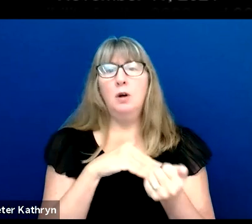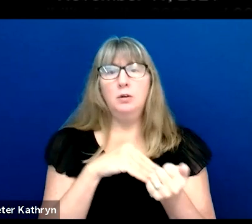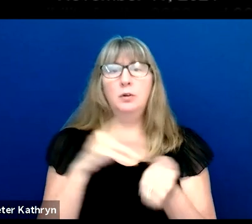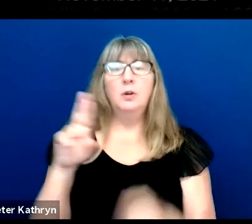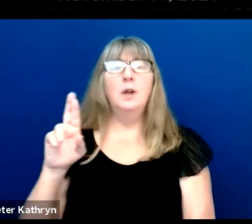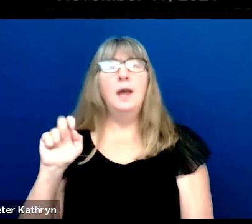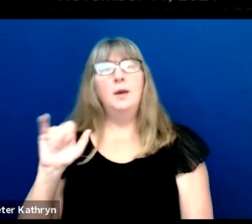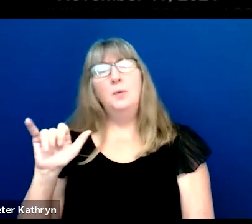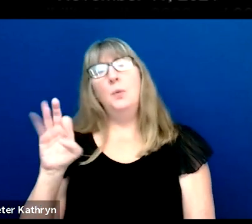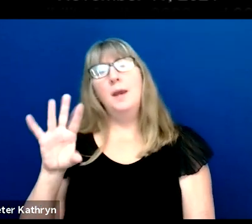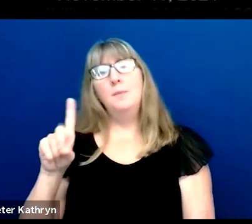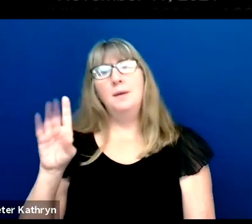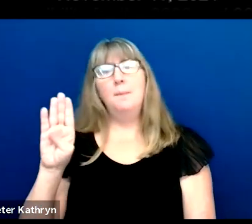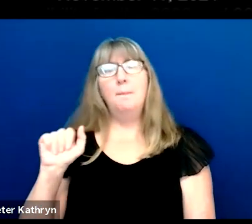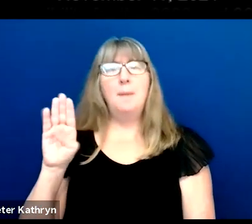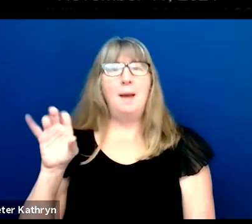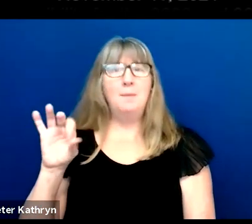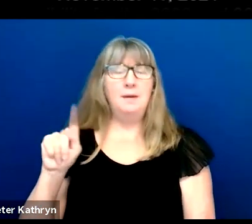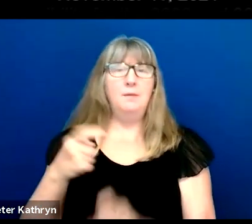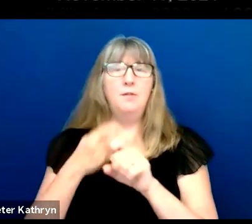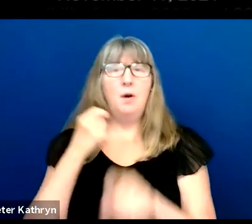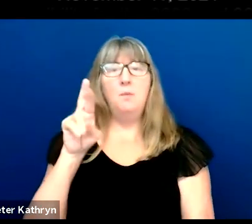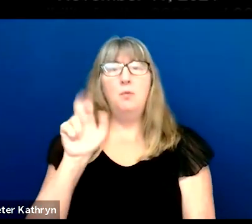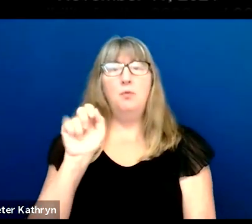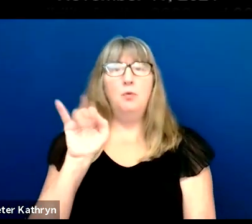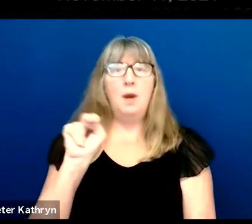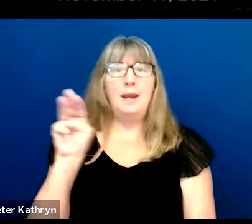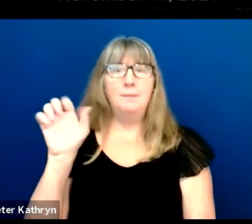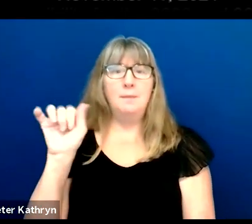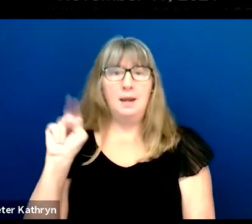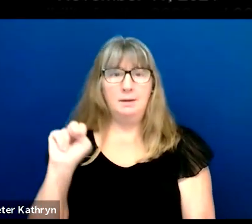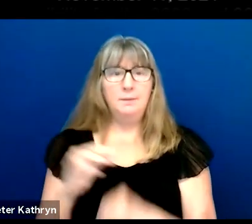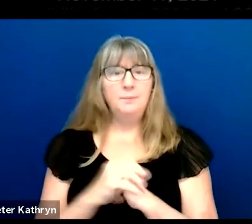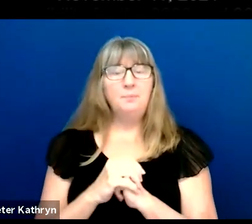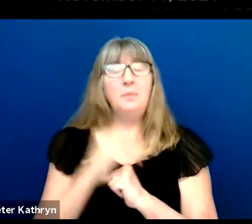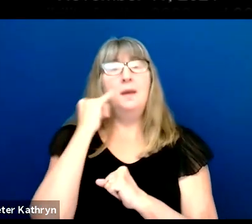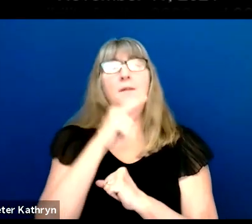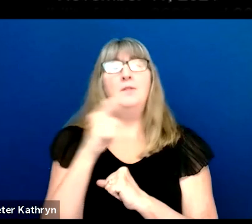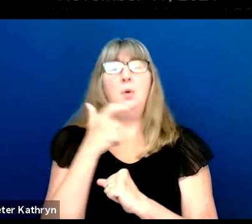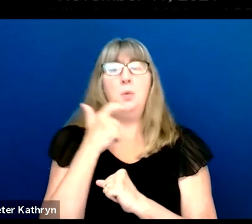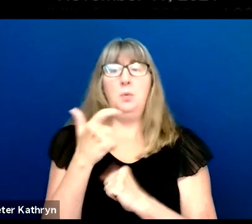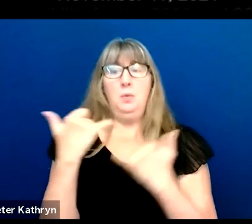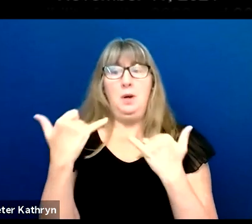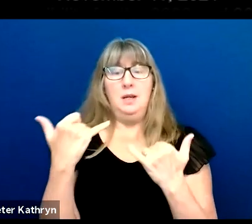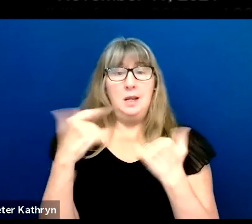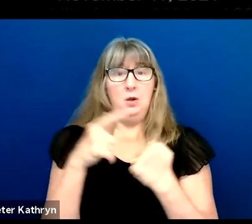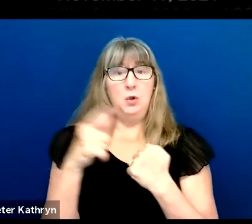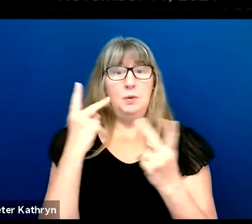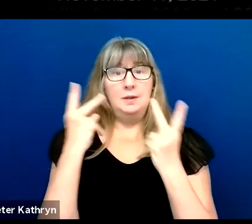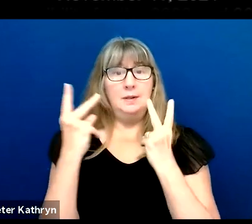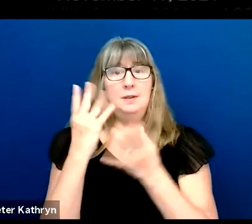Man. Now, for those who are viewing this presentation right now, you can see